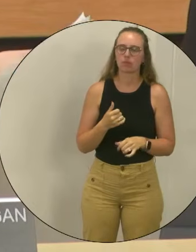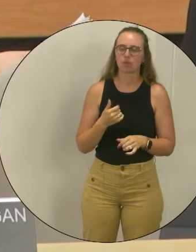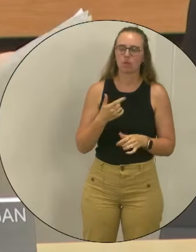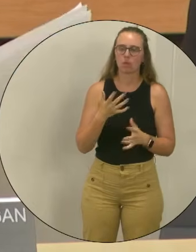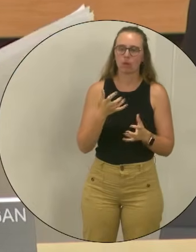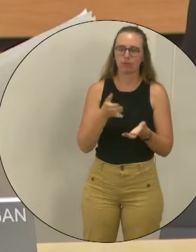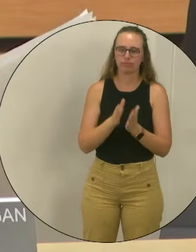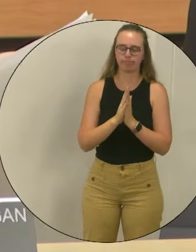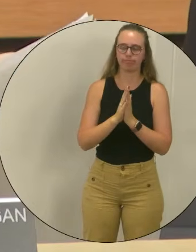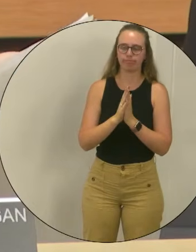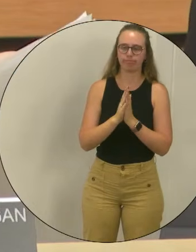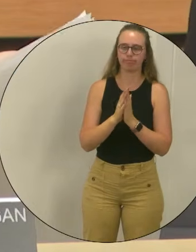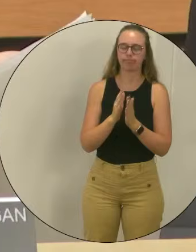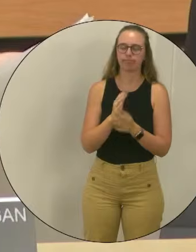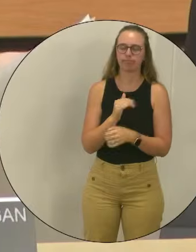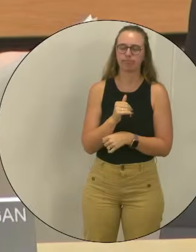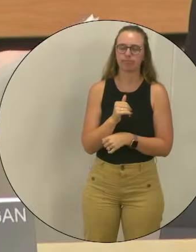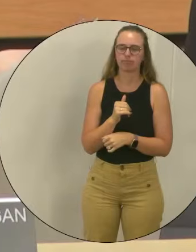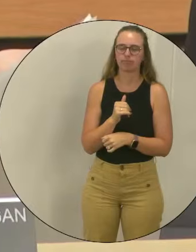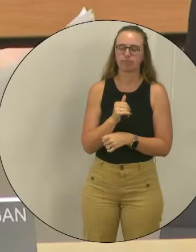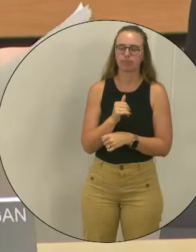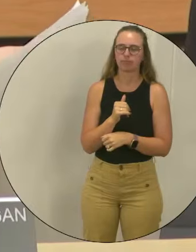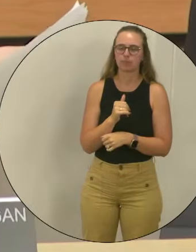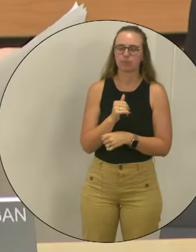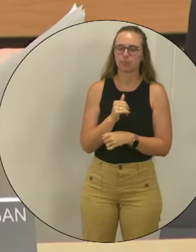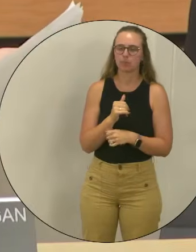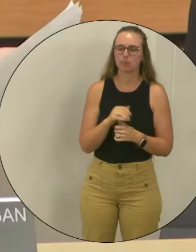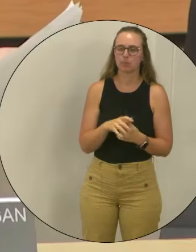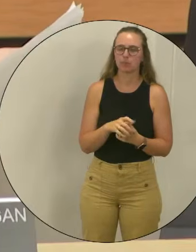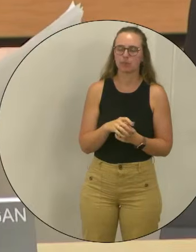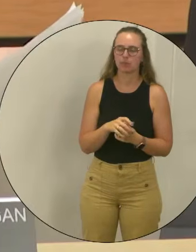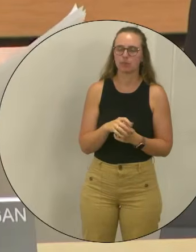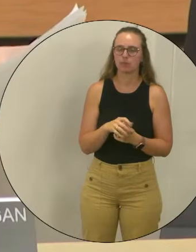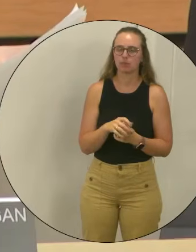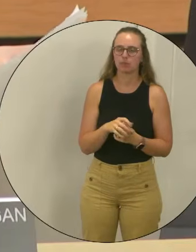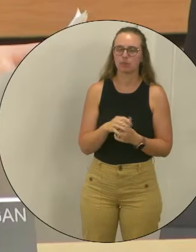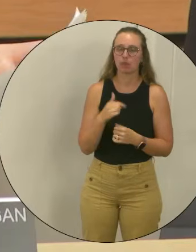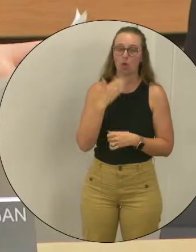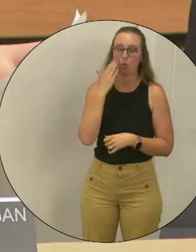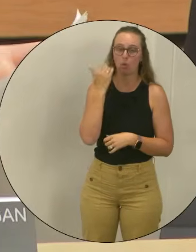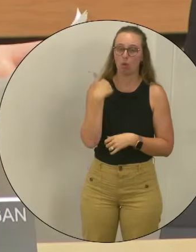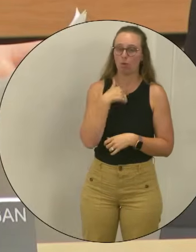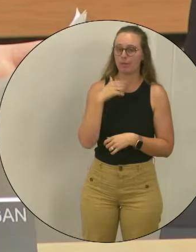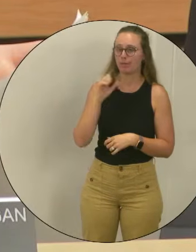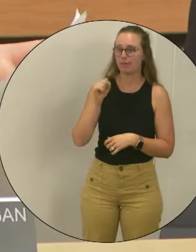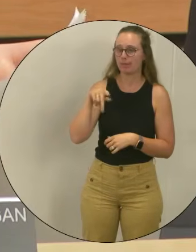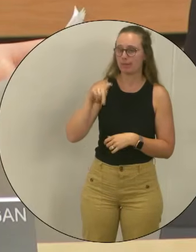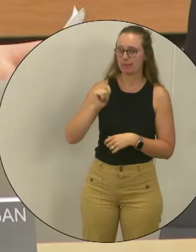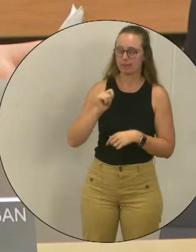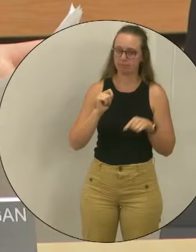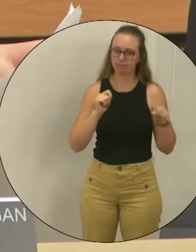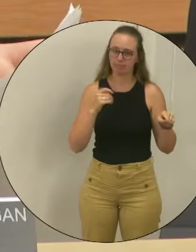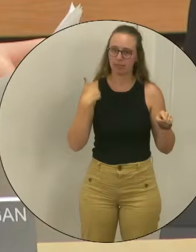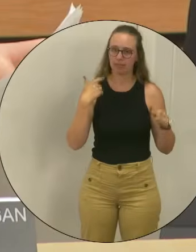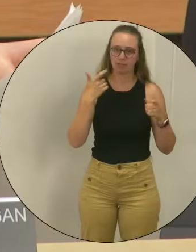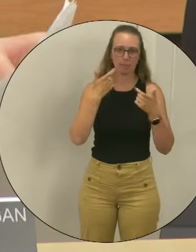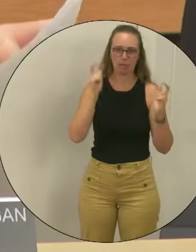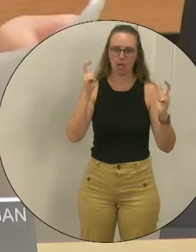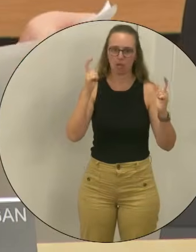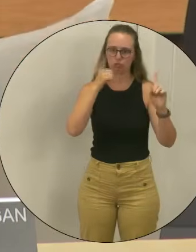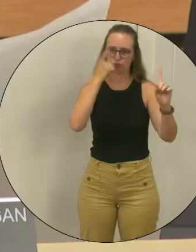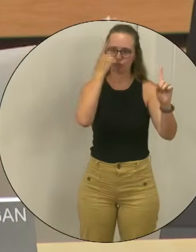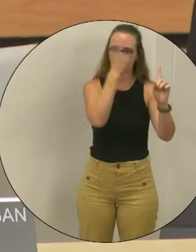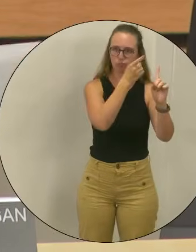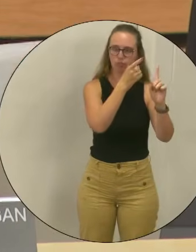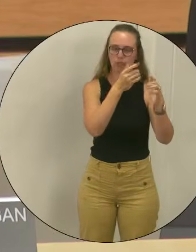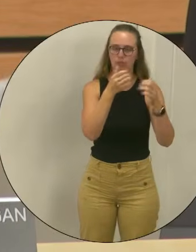ask you, I just know that our superintendent has a big vision to